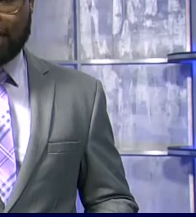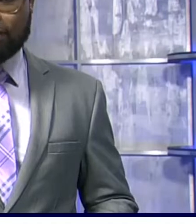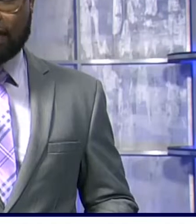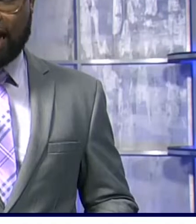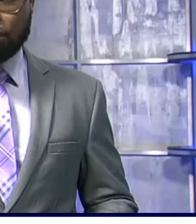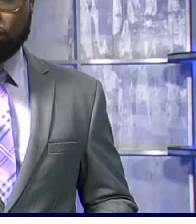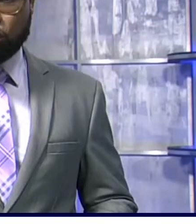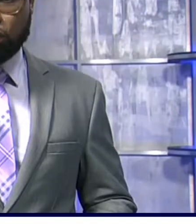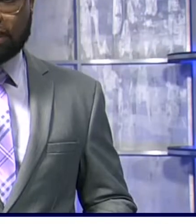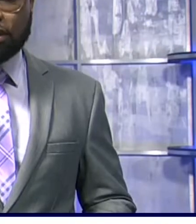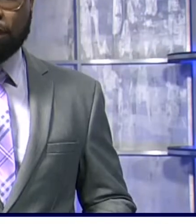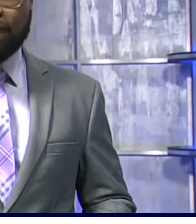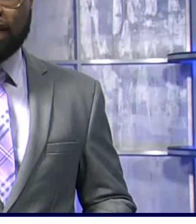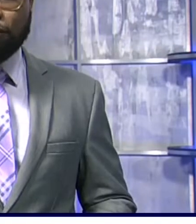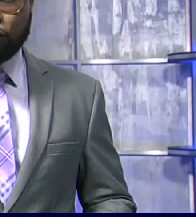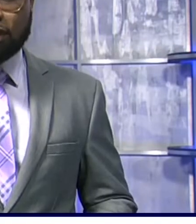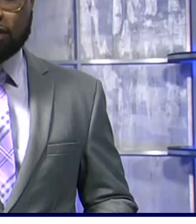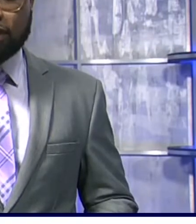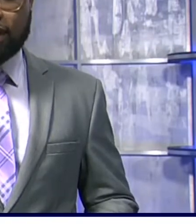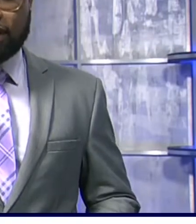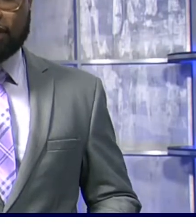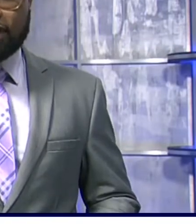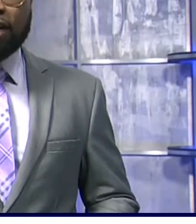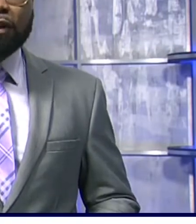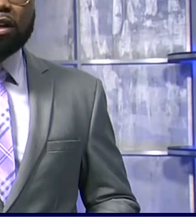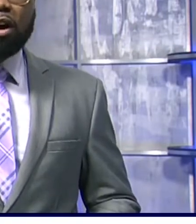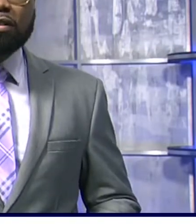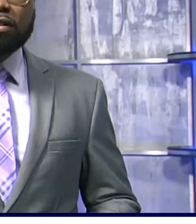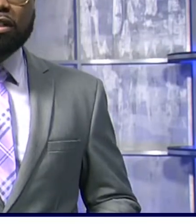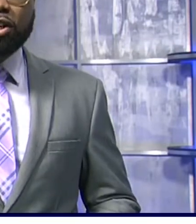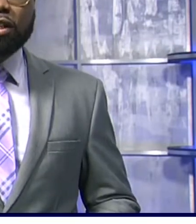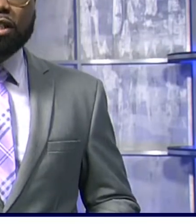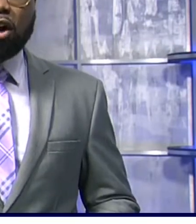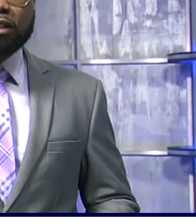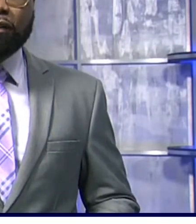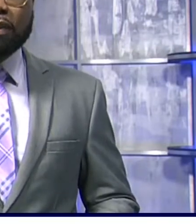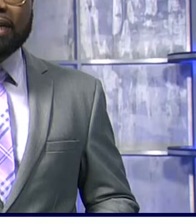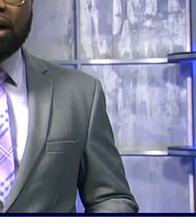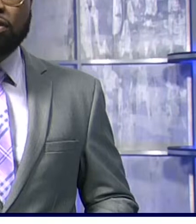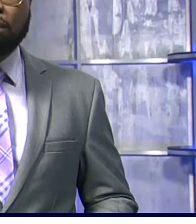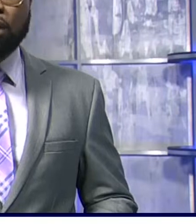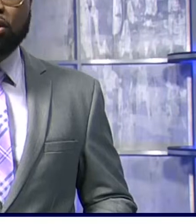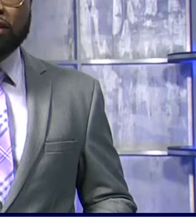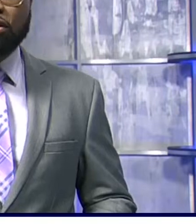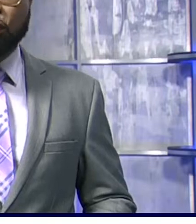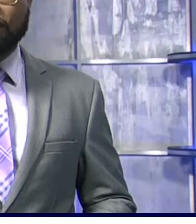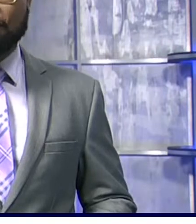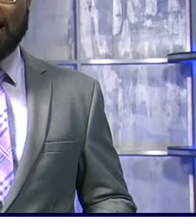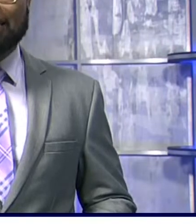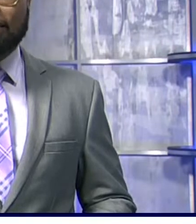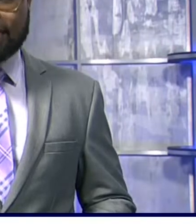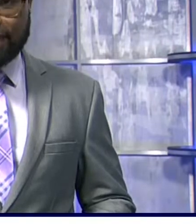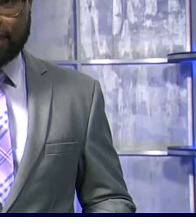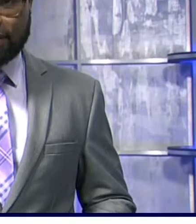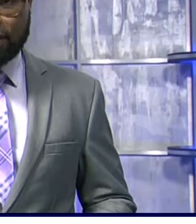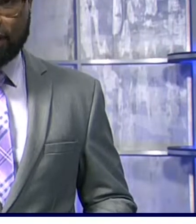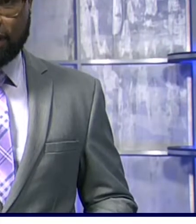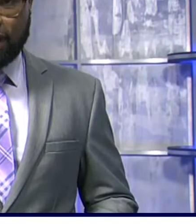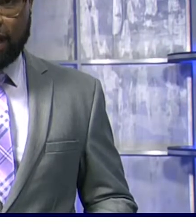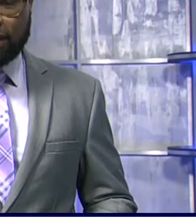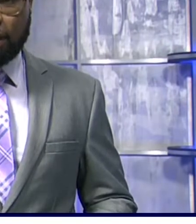the laws against animal cruelty to be enforced. Significant losses incurred on government housing projects during the past